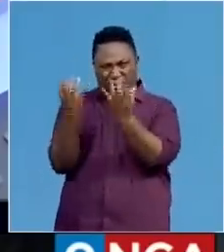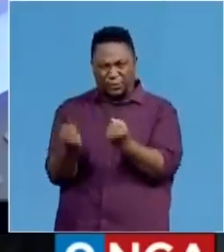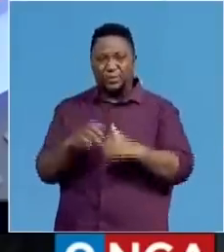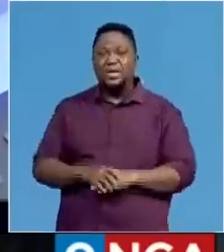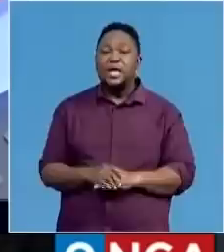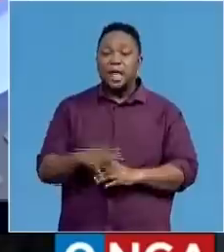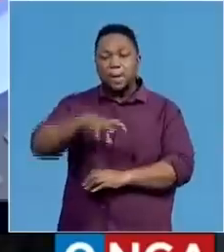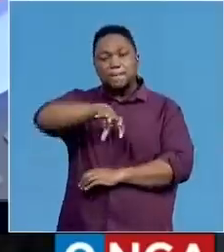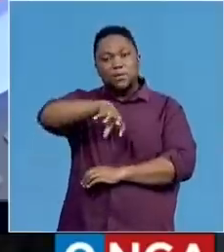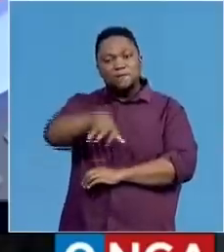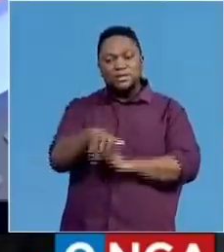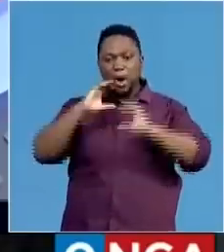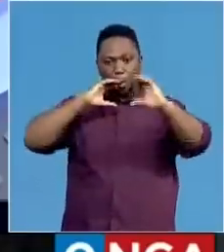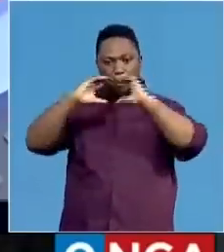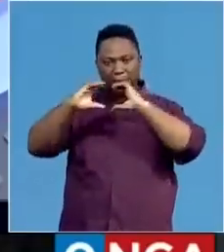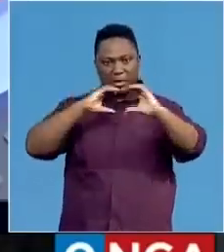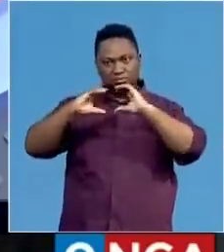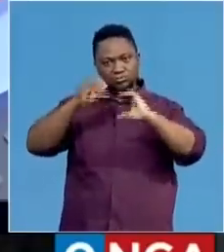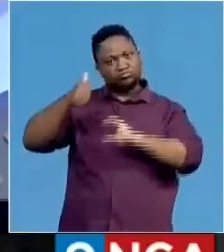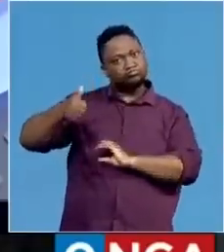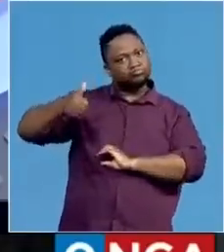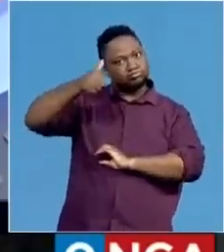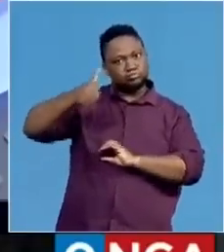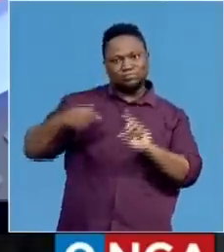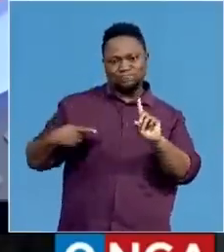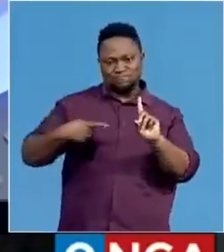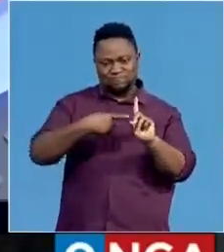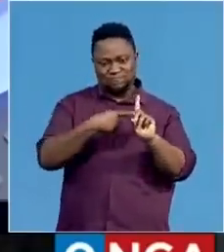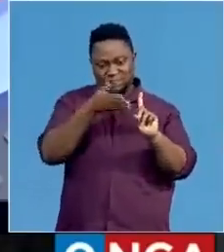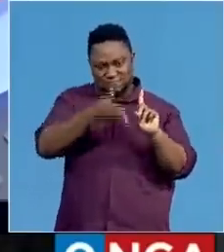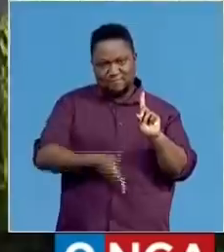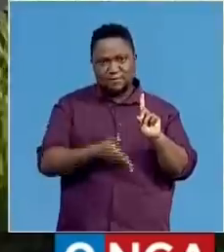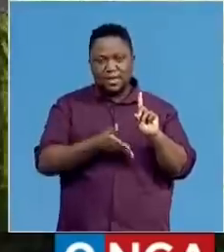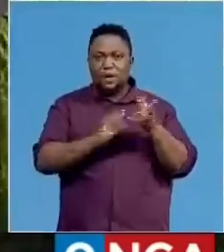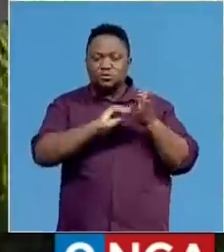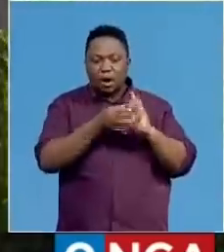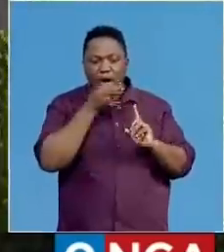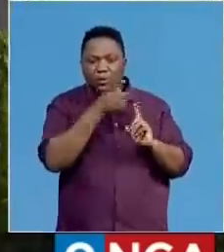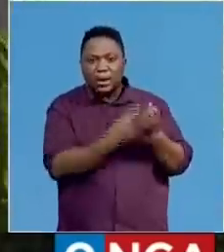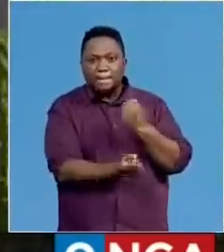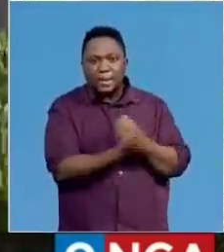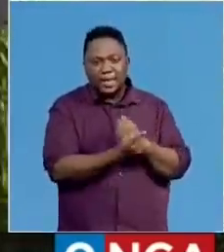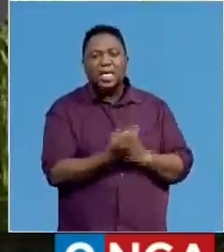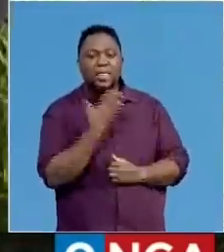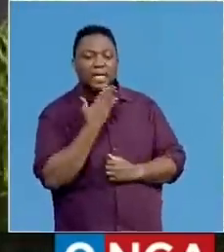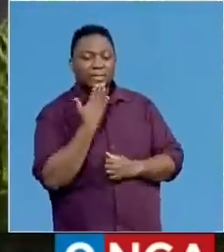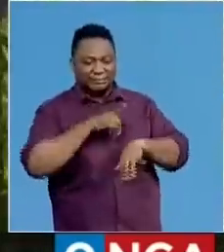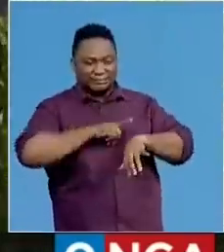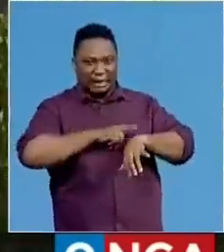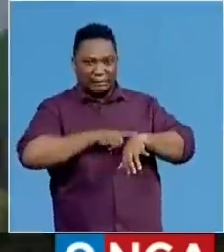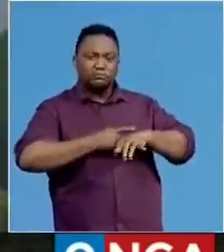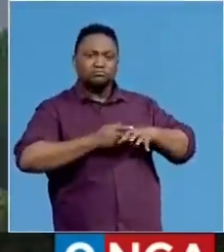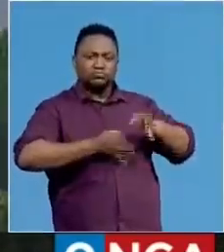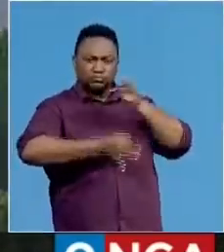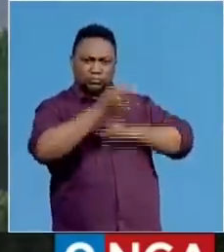provincial communications officer is Dimakatso Khadinyane, who is joining us now for an update on their efforts. Dimakatso, grateful for your time this hour. So